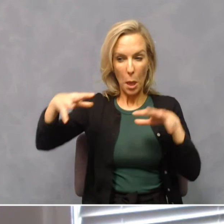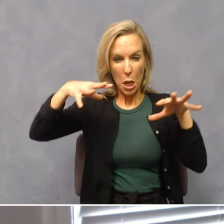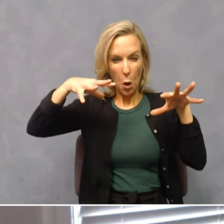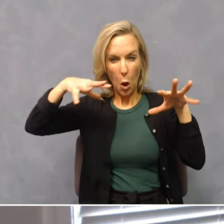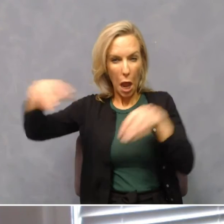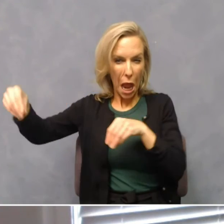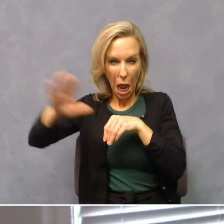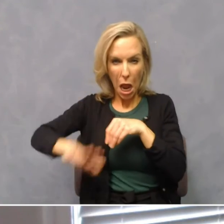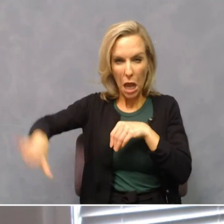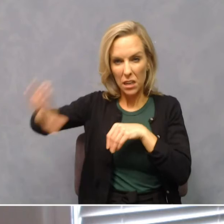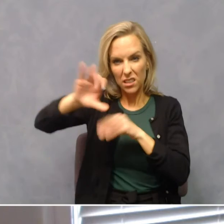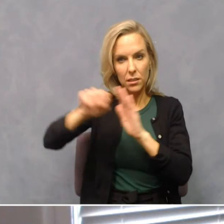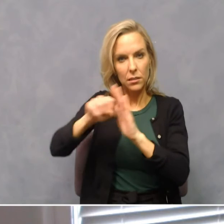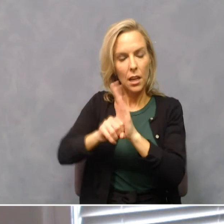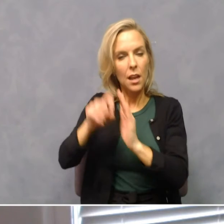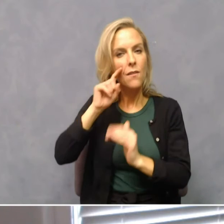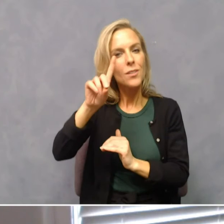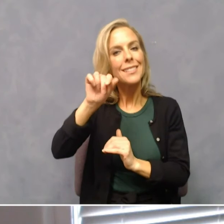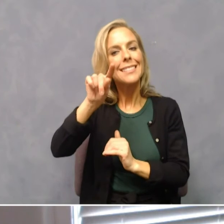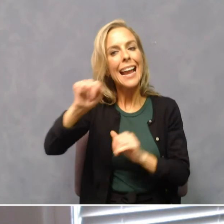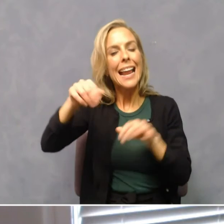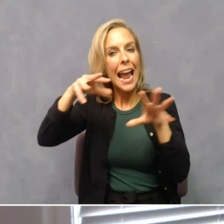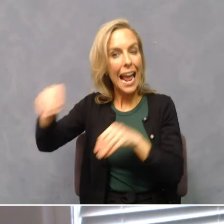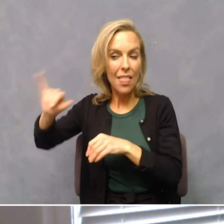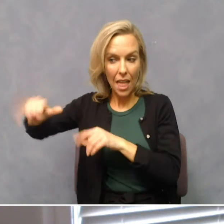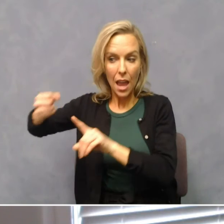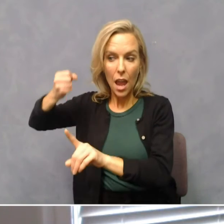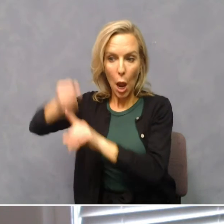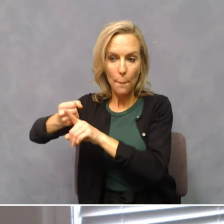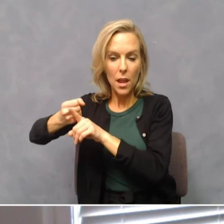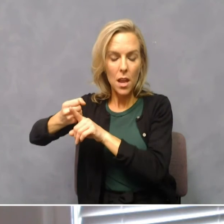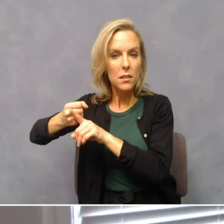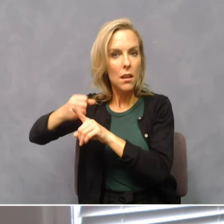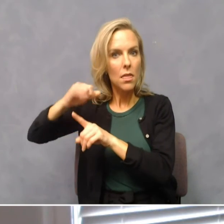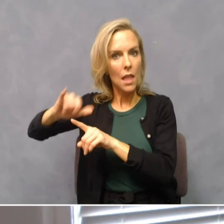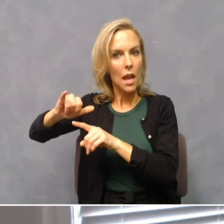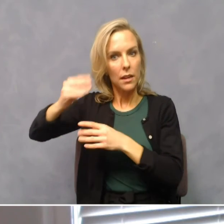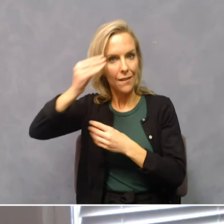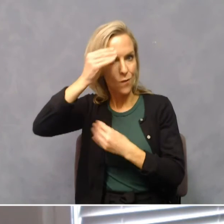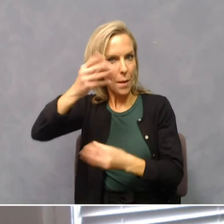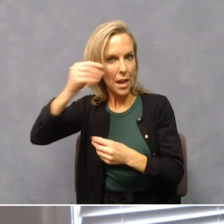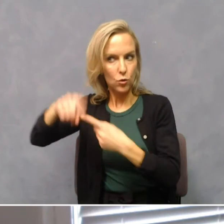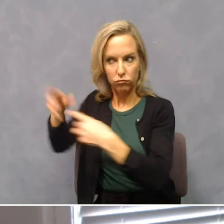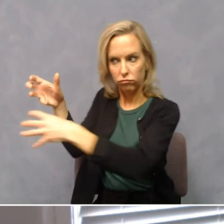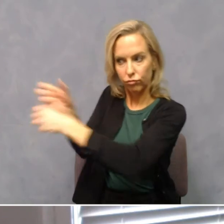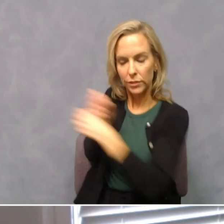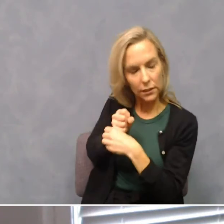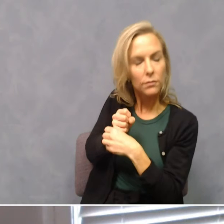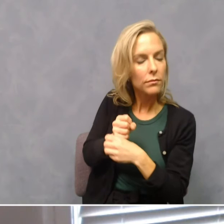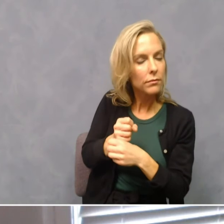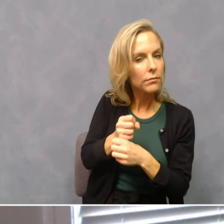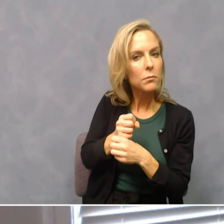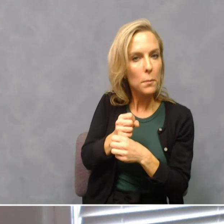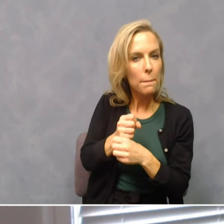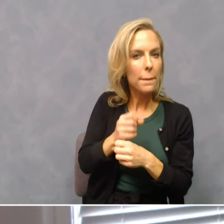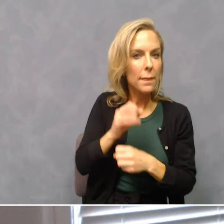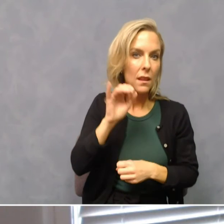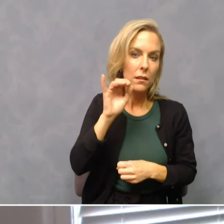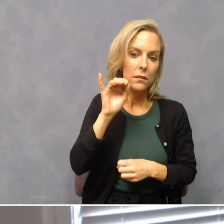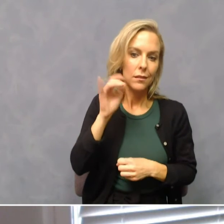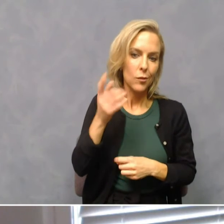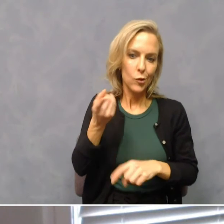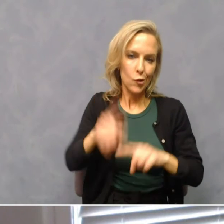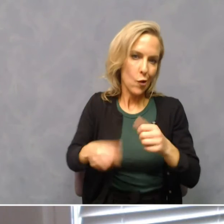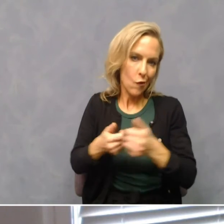state. And that does impact the flow of information. And so I think that was unavoidable. And I want to